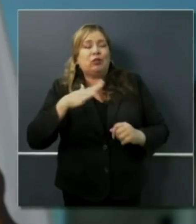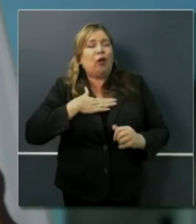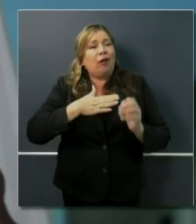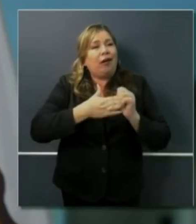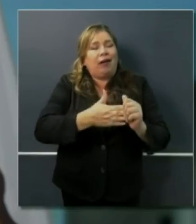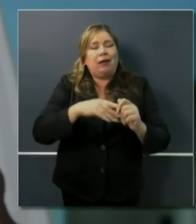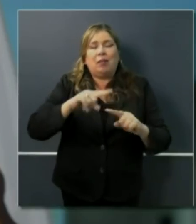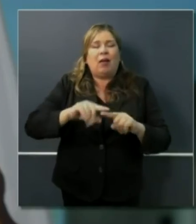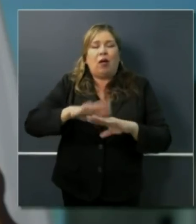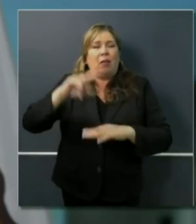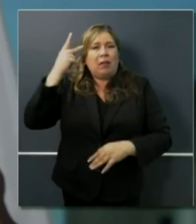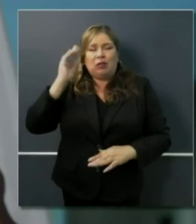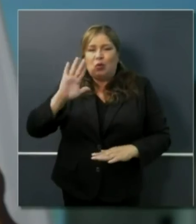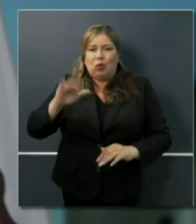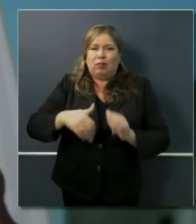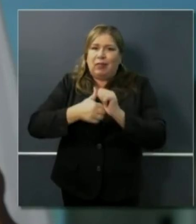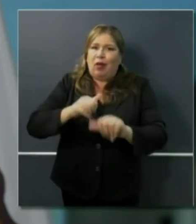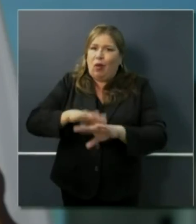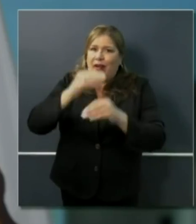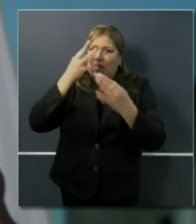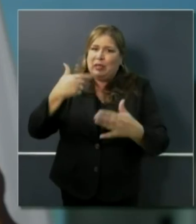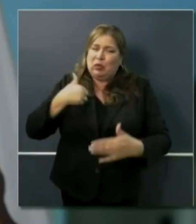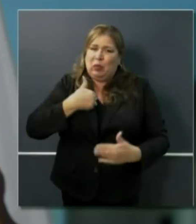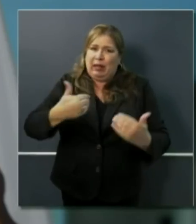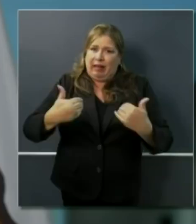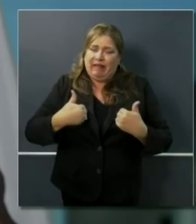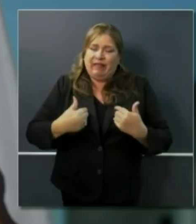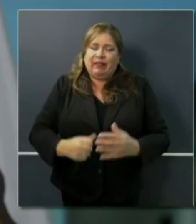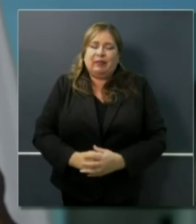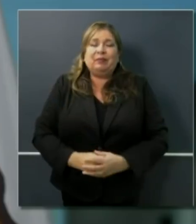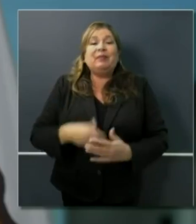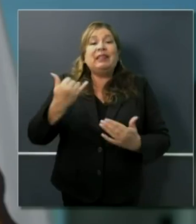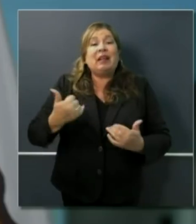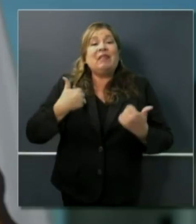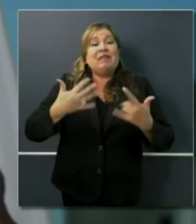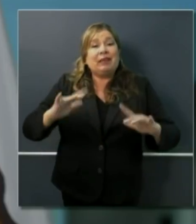happy to answer any questions. Jeremy White, Politico.